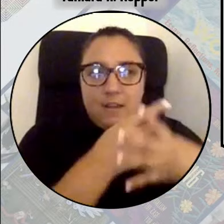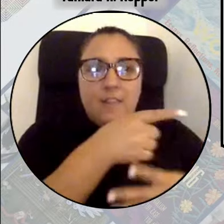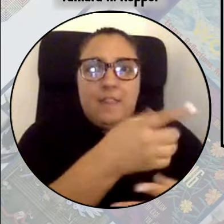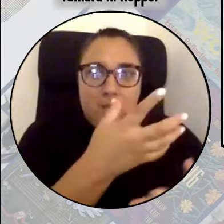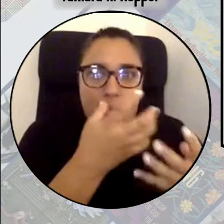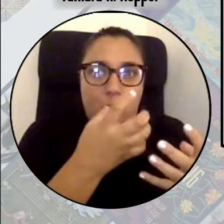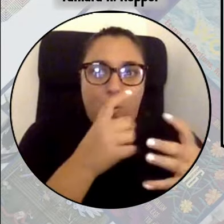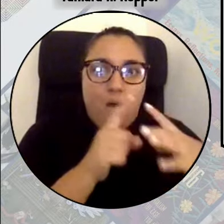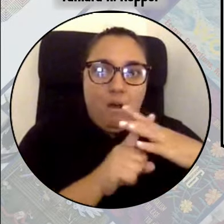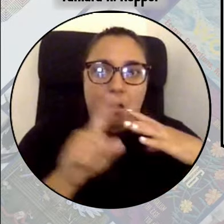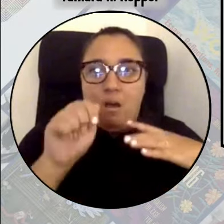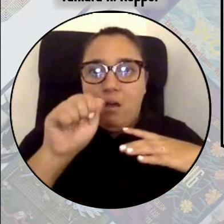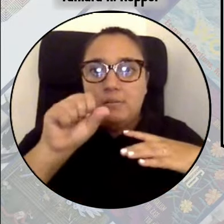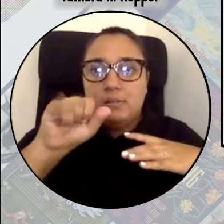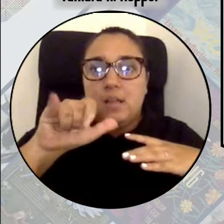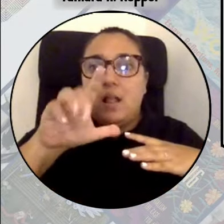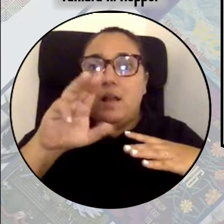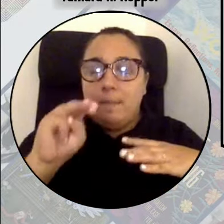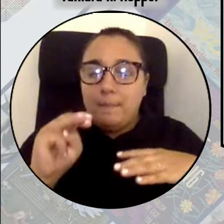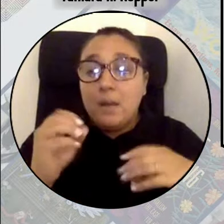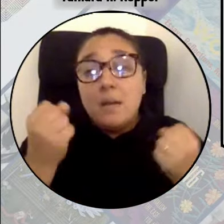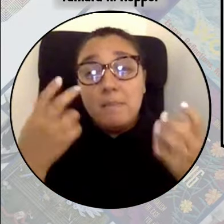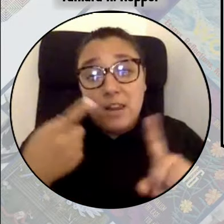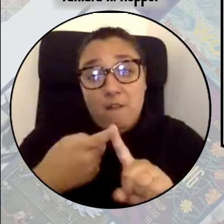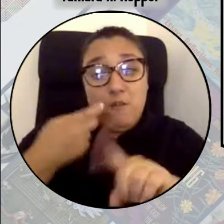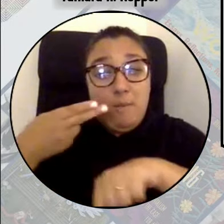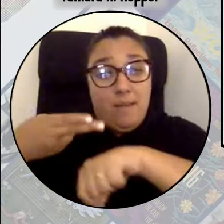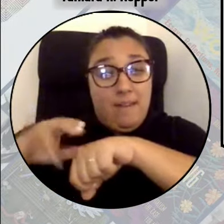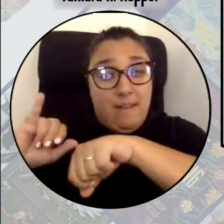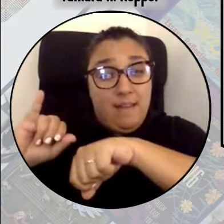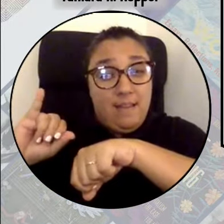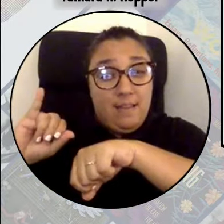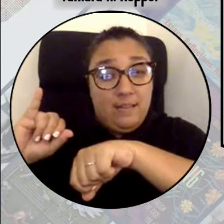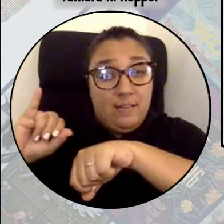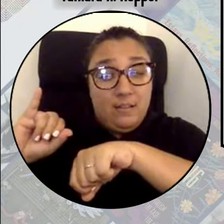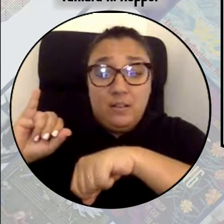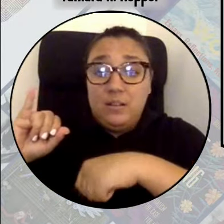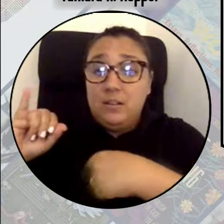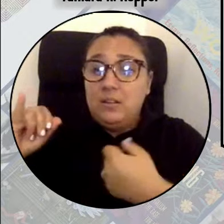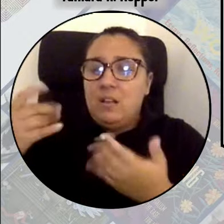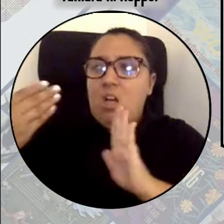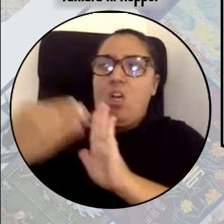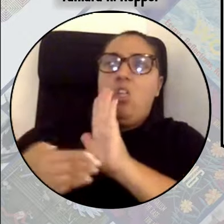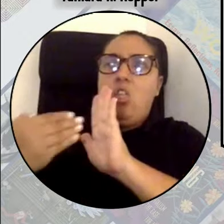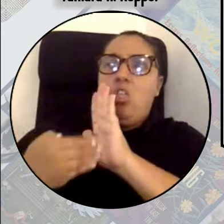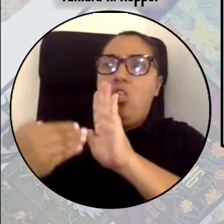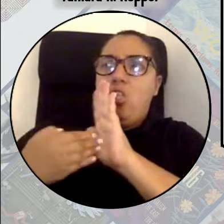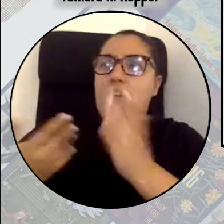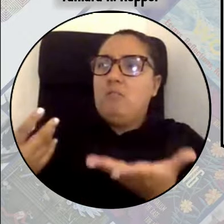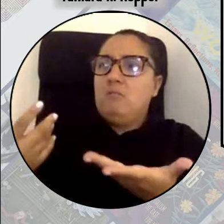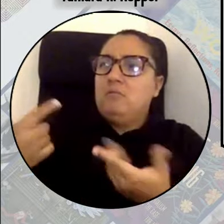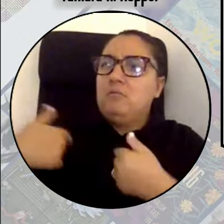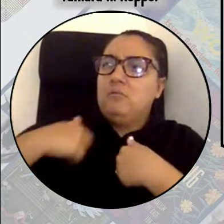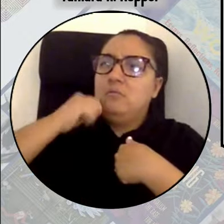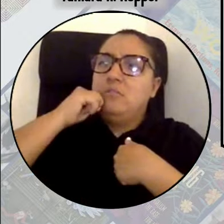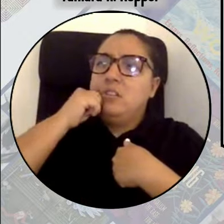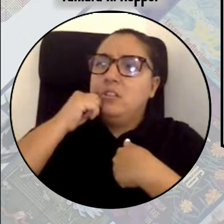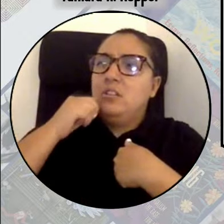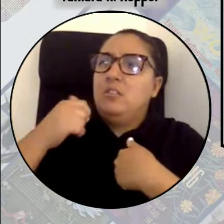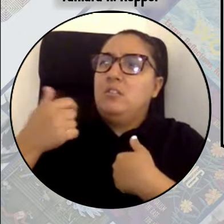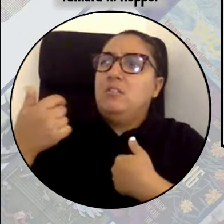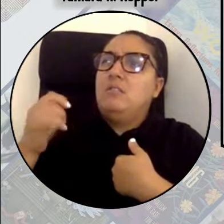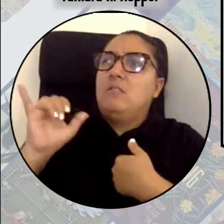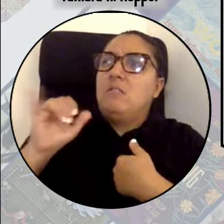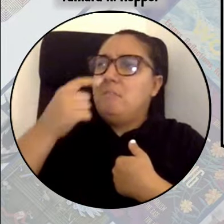Not only are a lot of these Haitian immigrants dealing with anti-Blackness, they're also dealing specifically with anti-Haitian